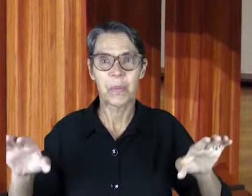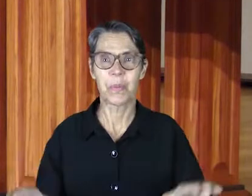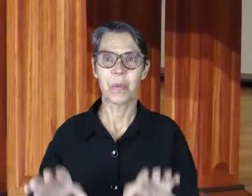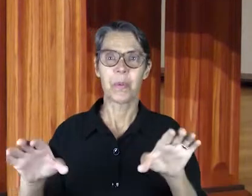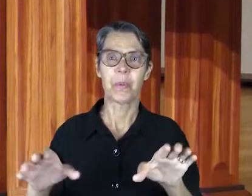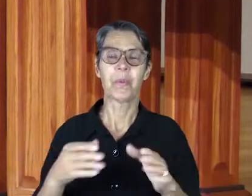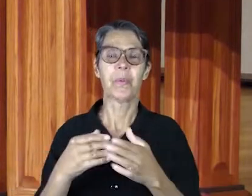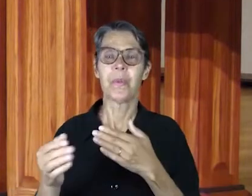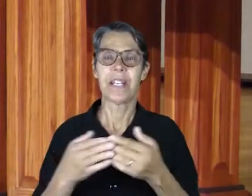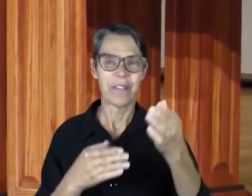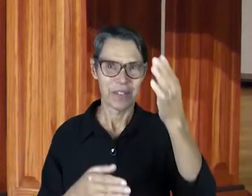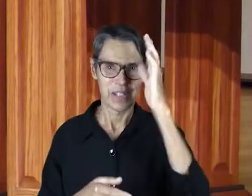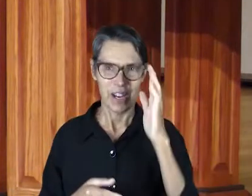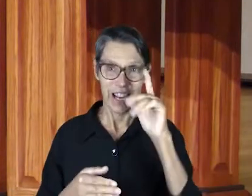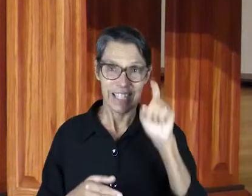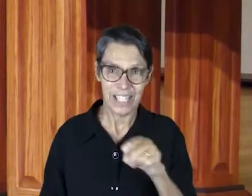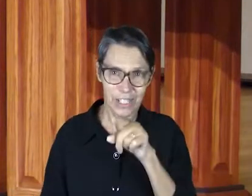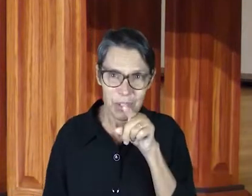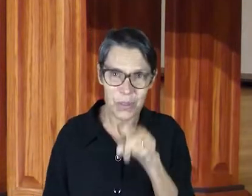you to be?